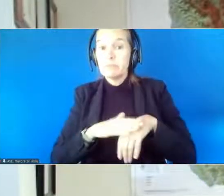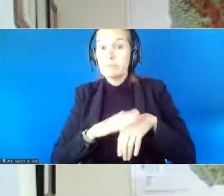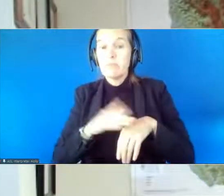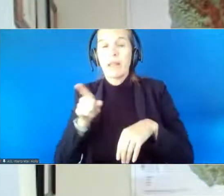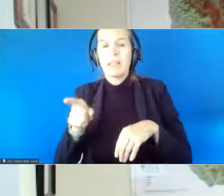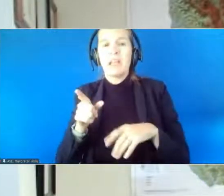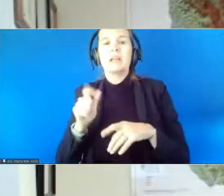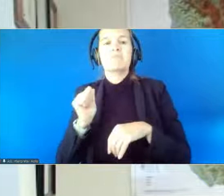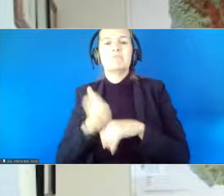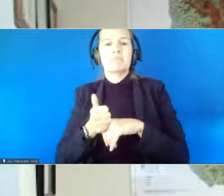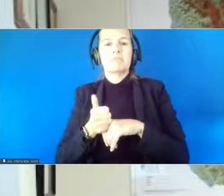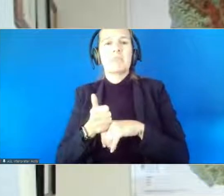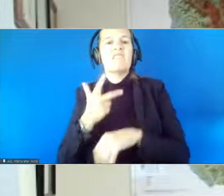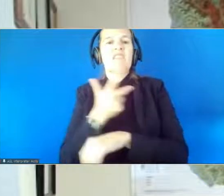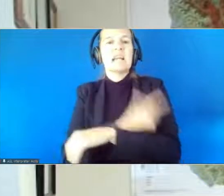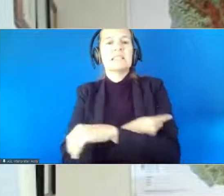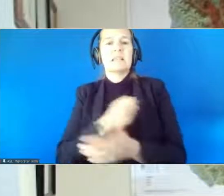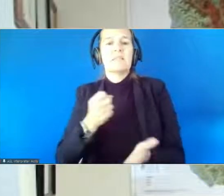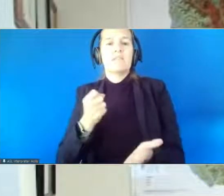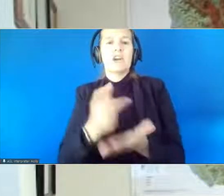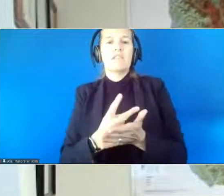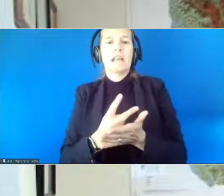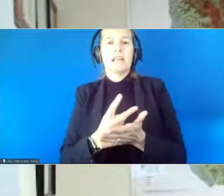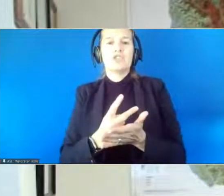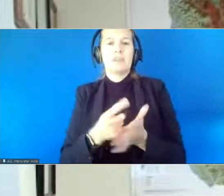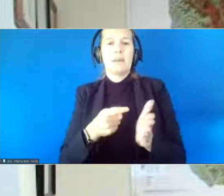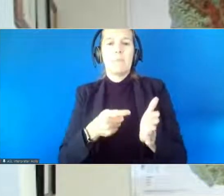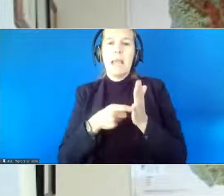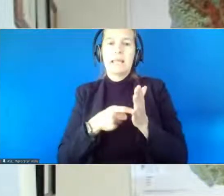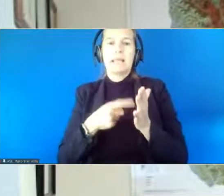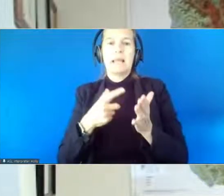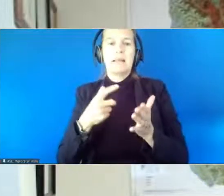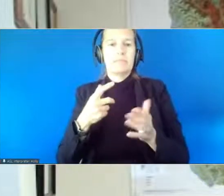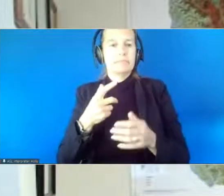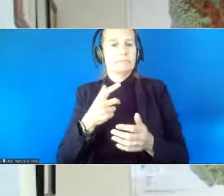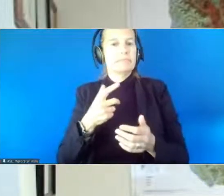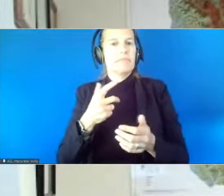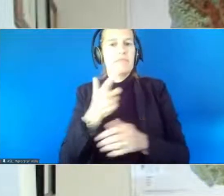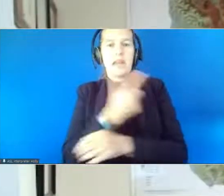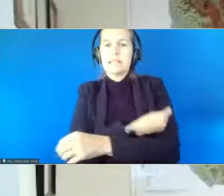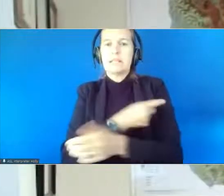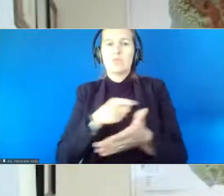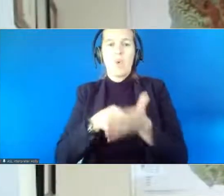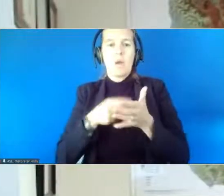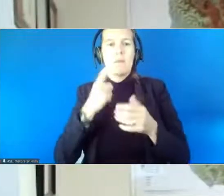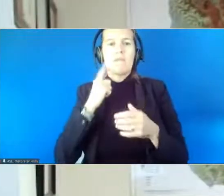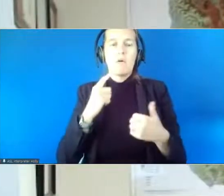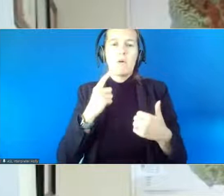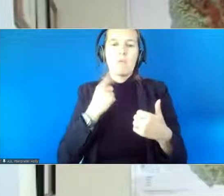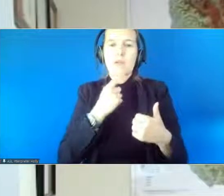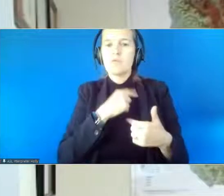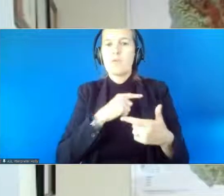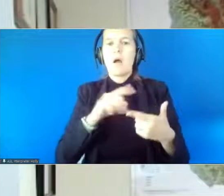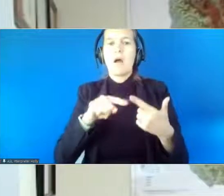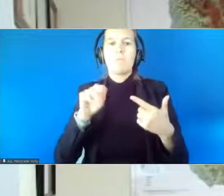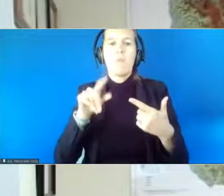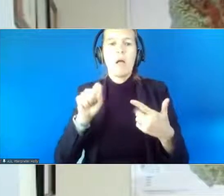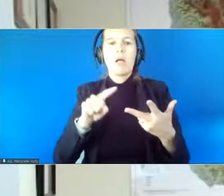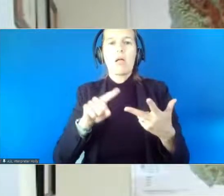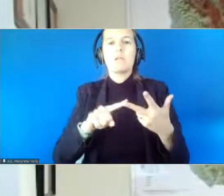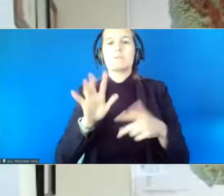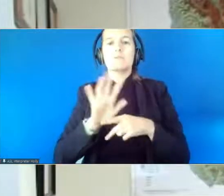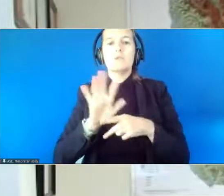a vaccine verification or a mandated vaccine requirement for restaurants, malls, movies, gyms,